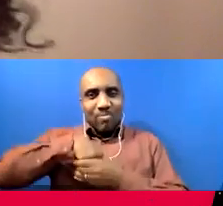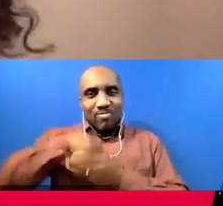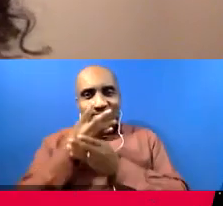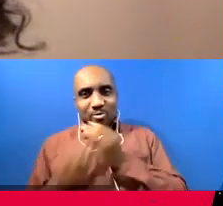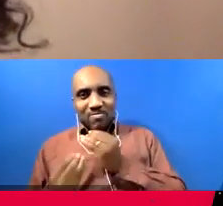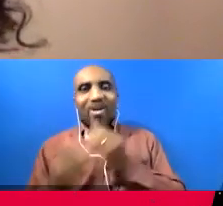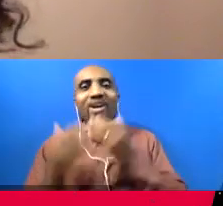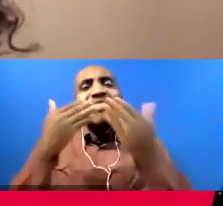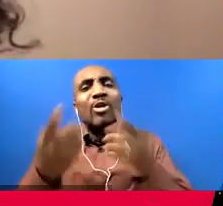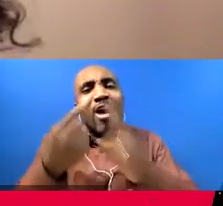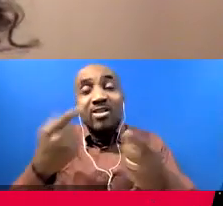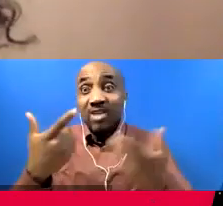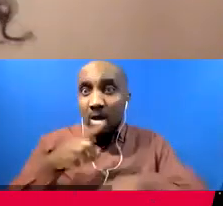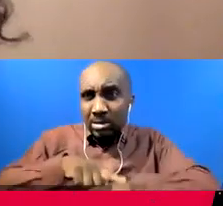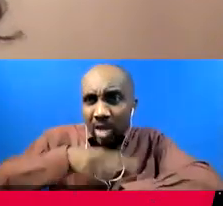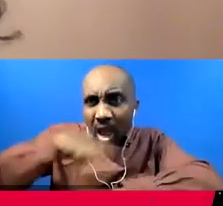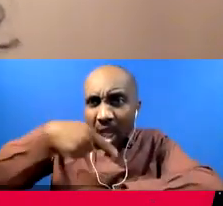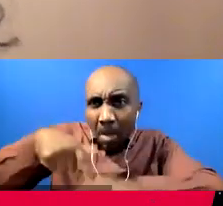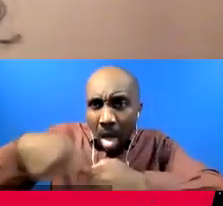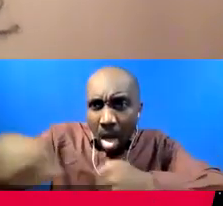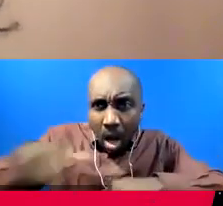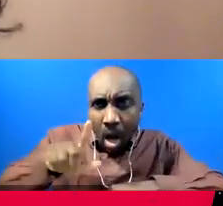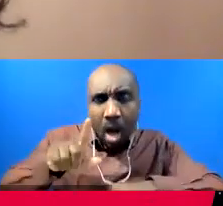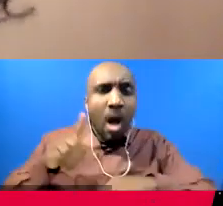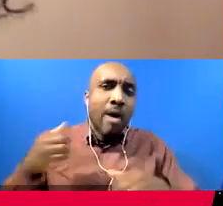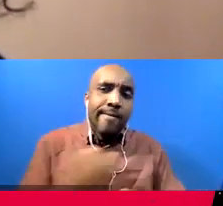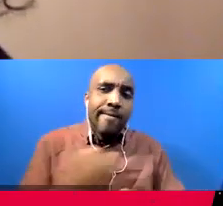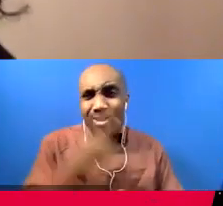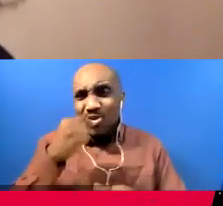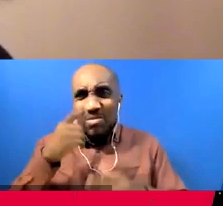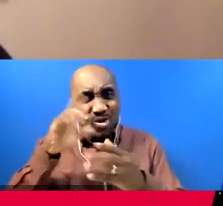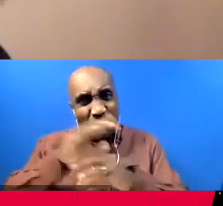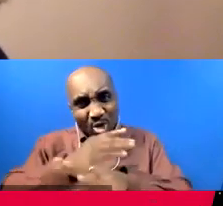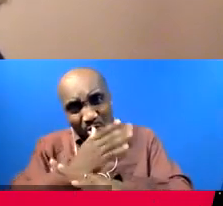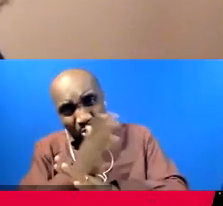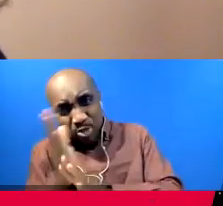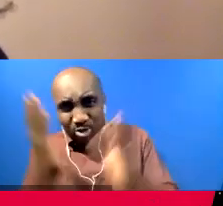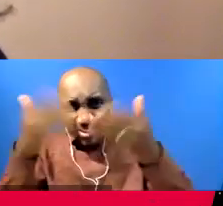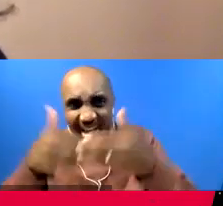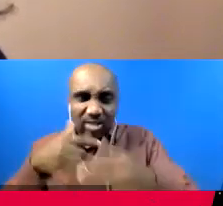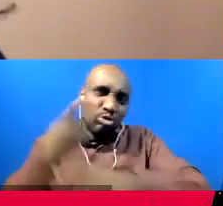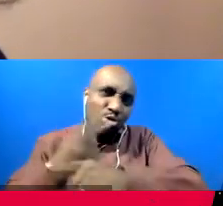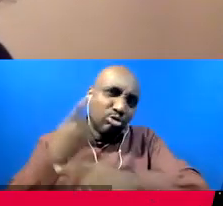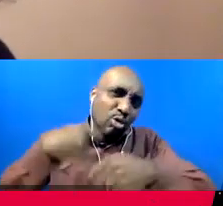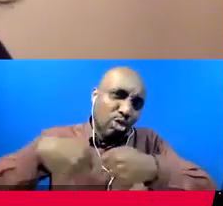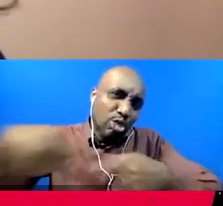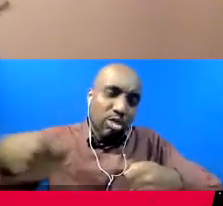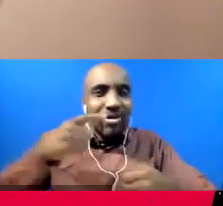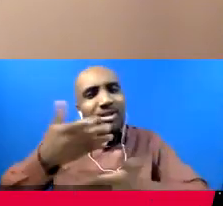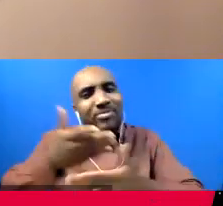particular issue. But thank you for your answer. And we are running out of time, unfortunately, because I know we could be here all